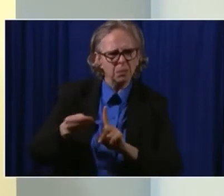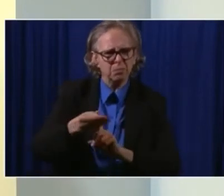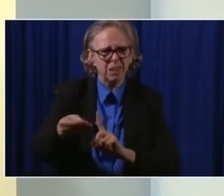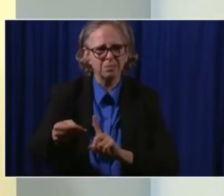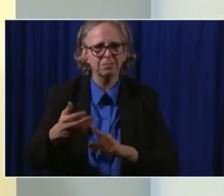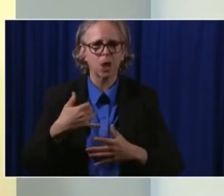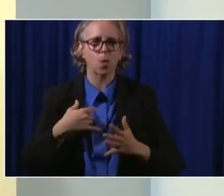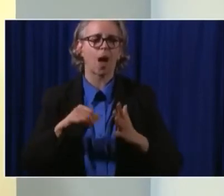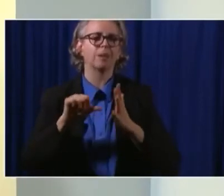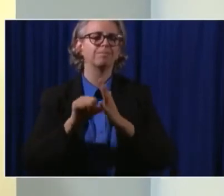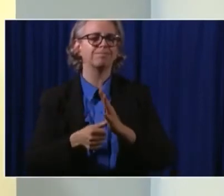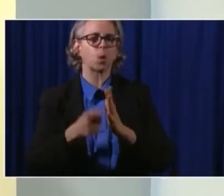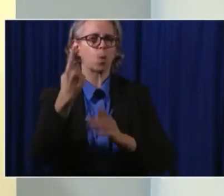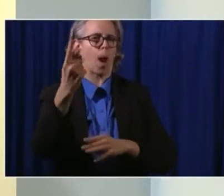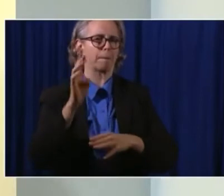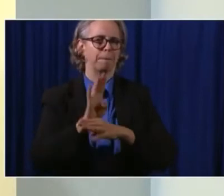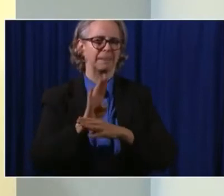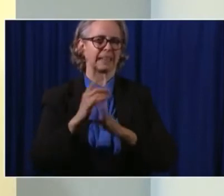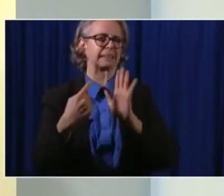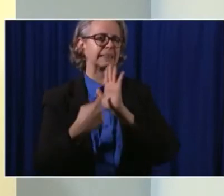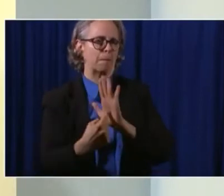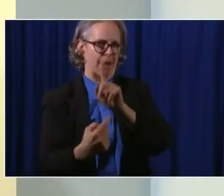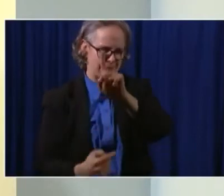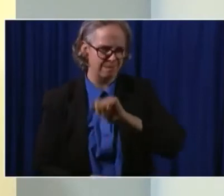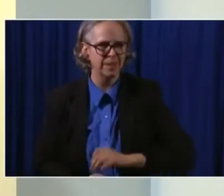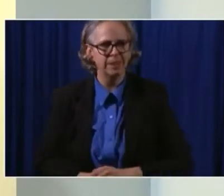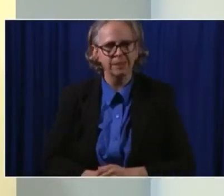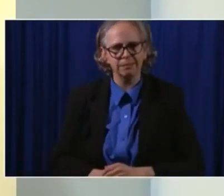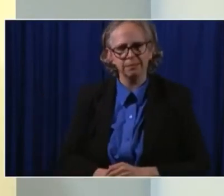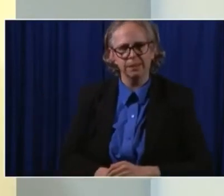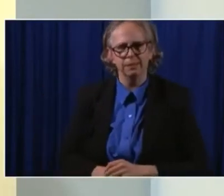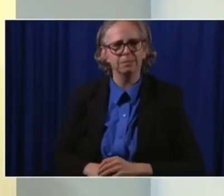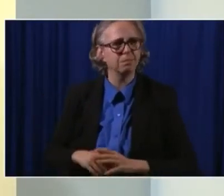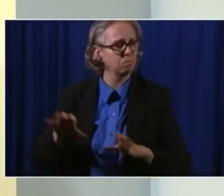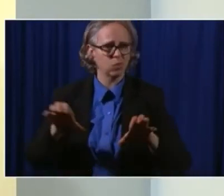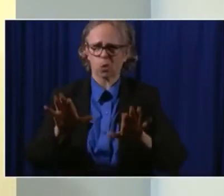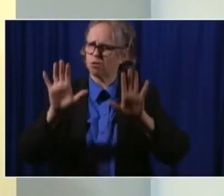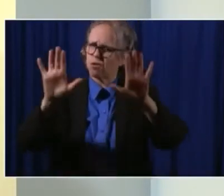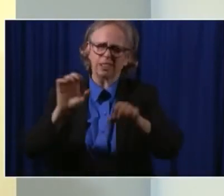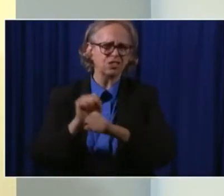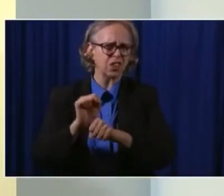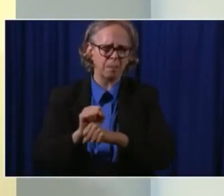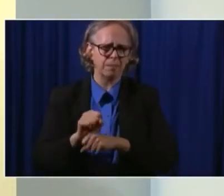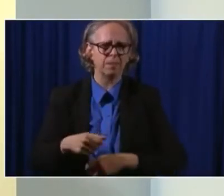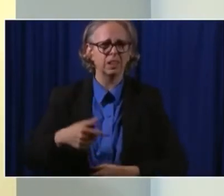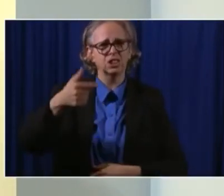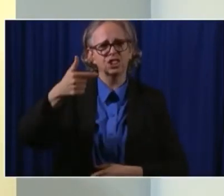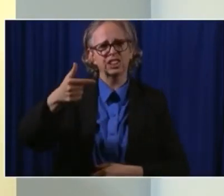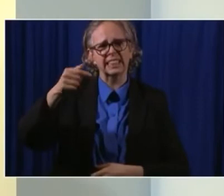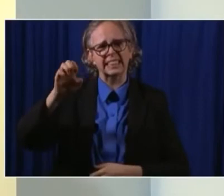business in Ohio who's been doing a great job, GE Aviation. They have